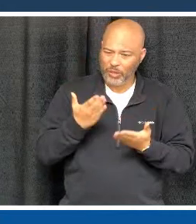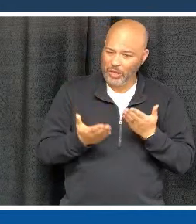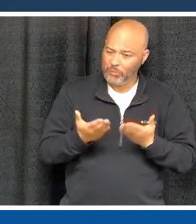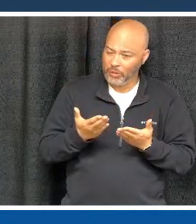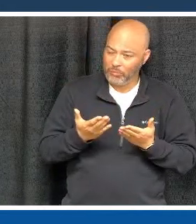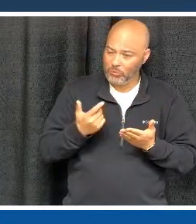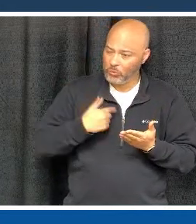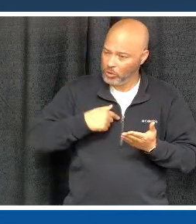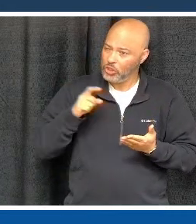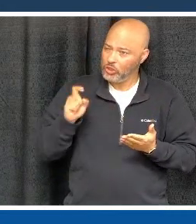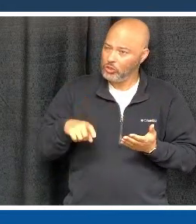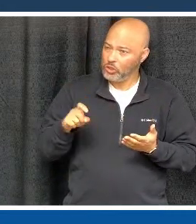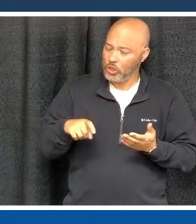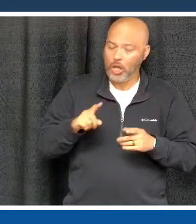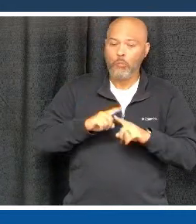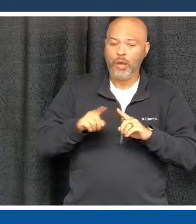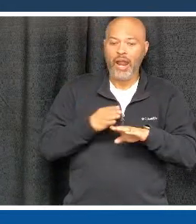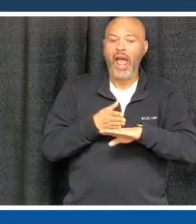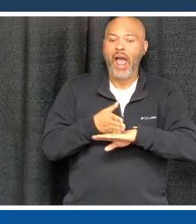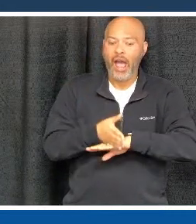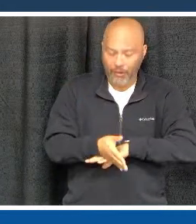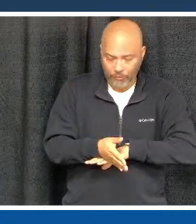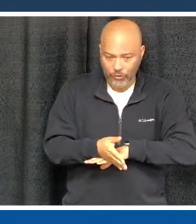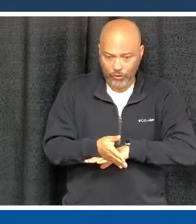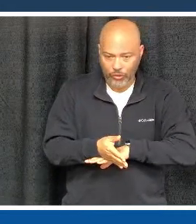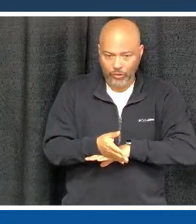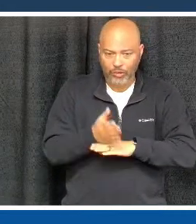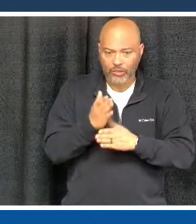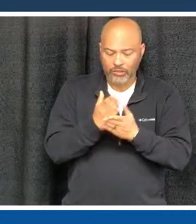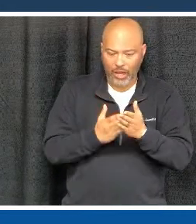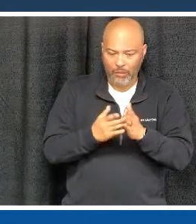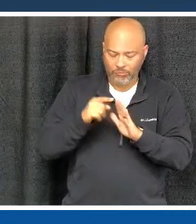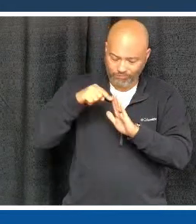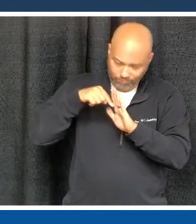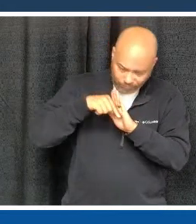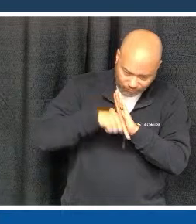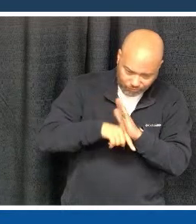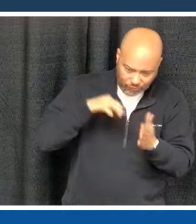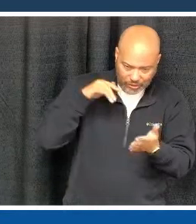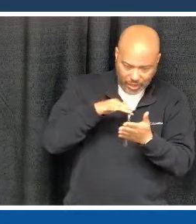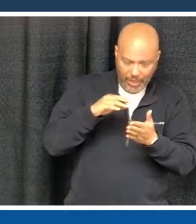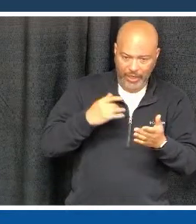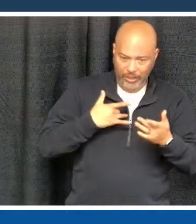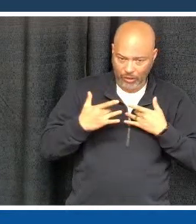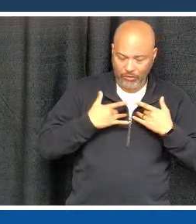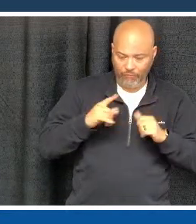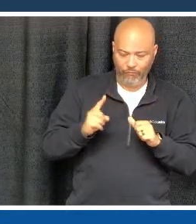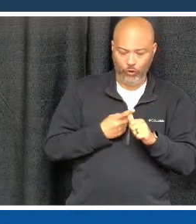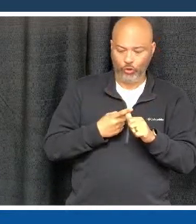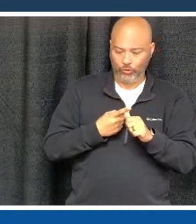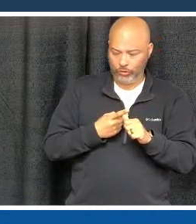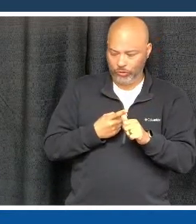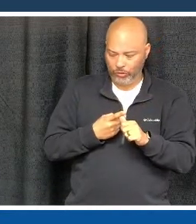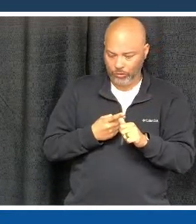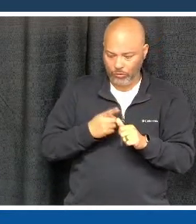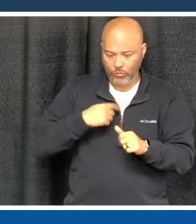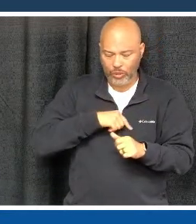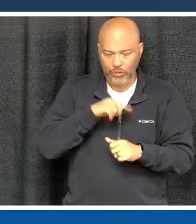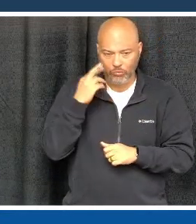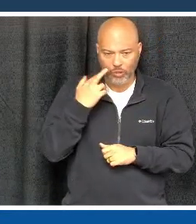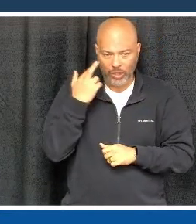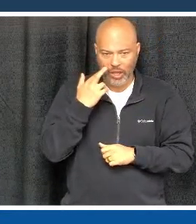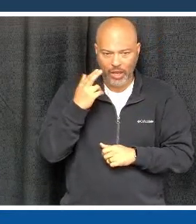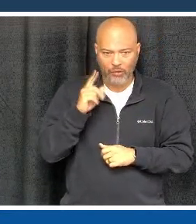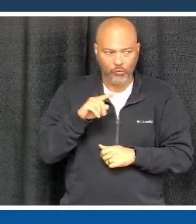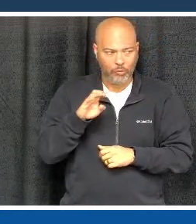they should. But after some pretty in-depth study and consideration, we realized what that would